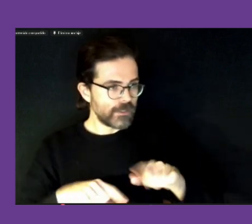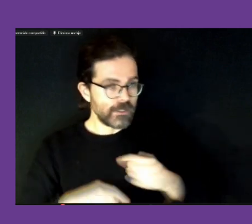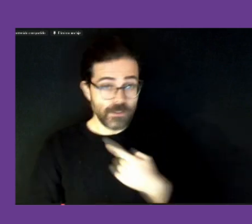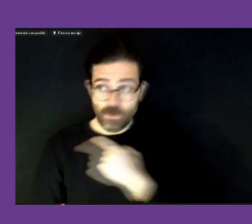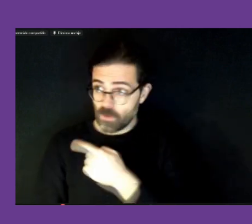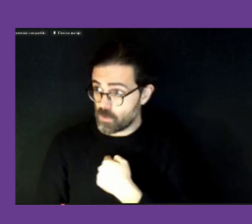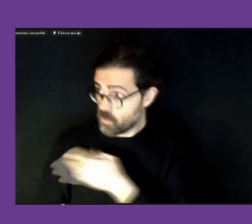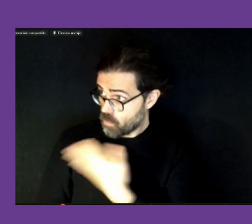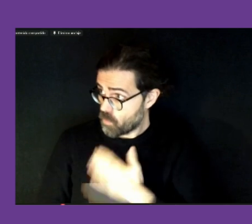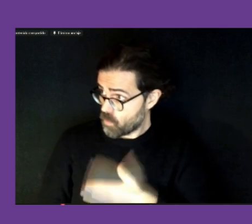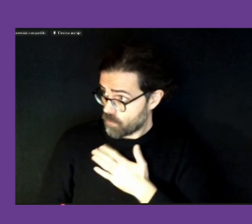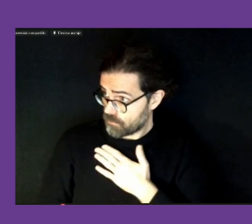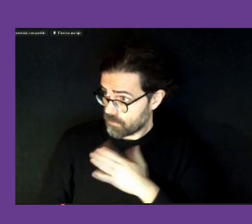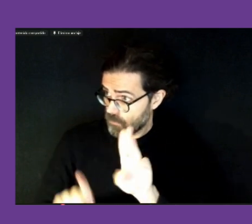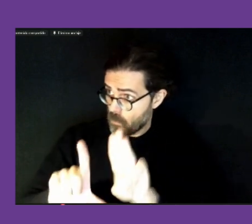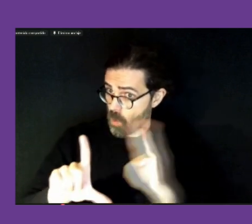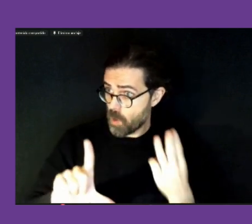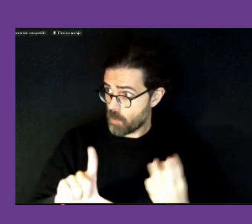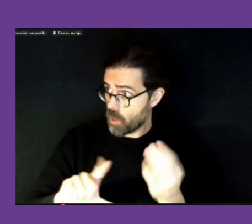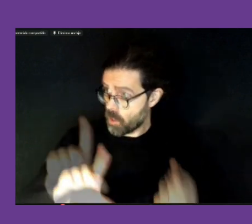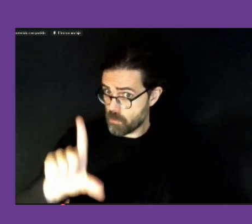that will be useful. Okay, no, absolutely no problem.